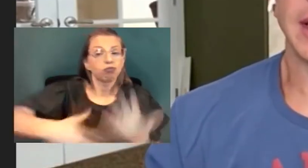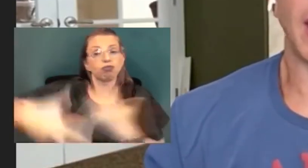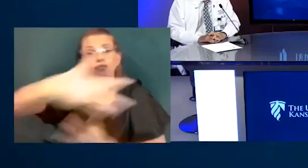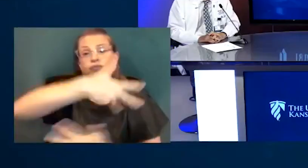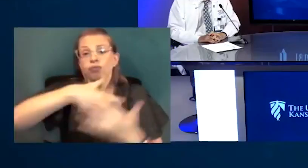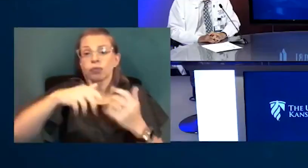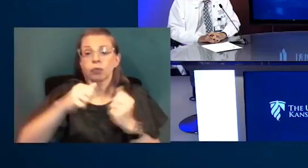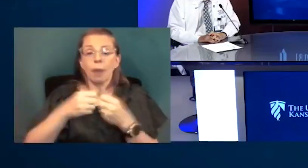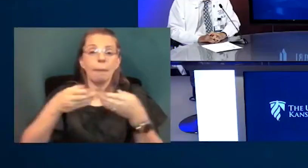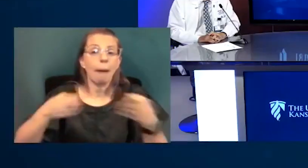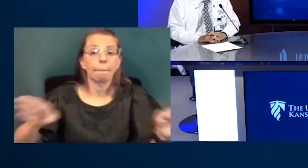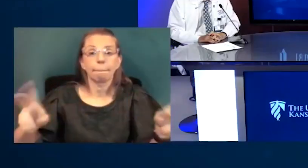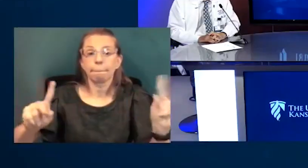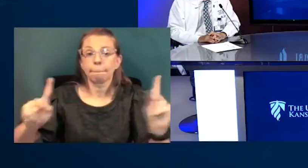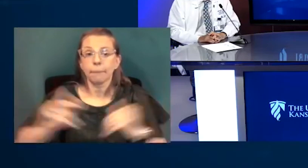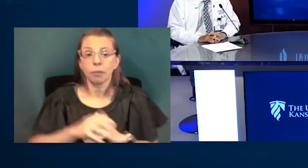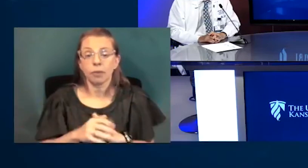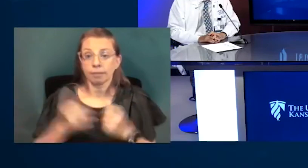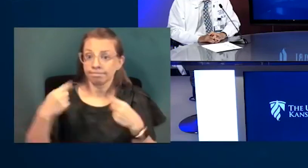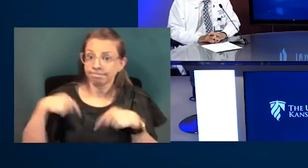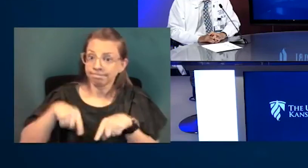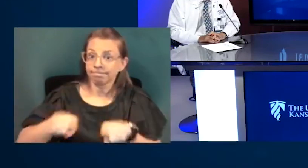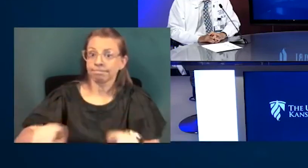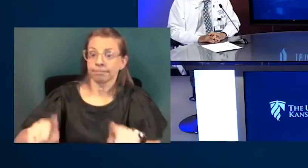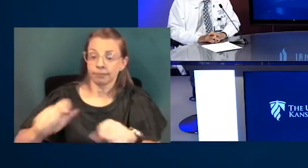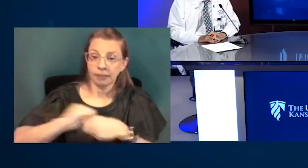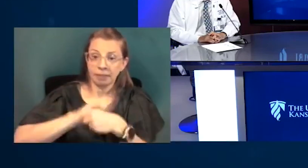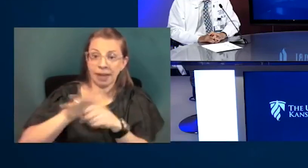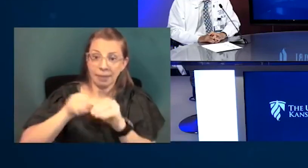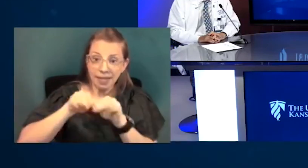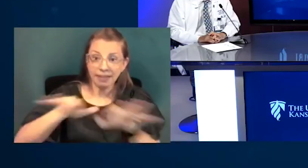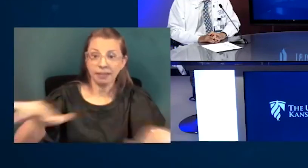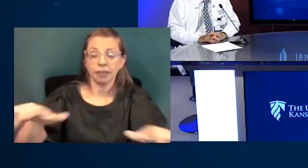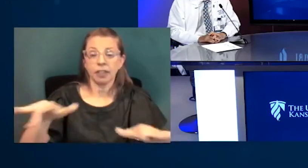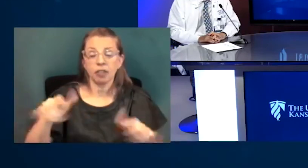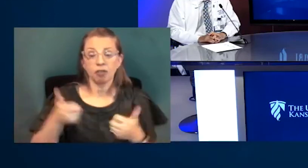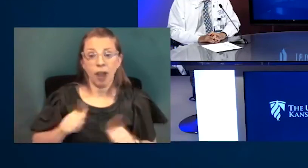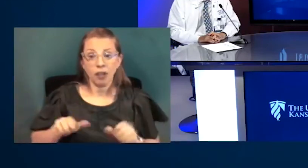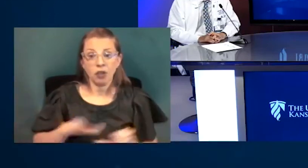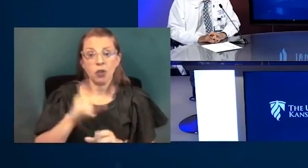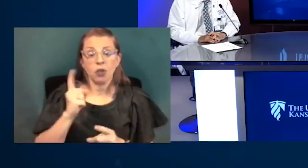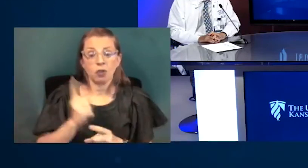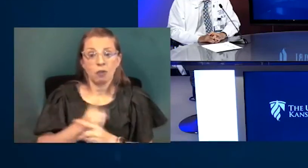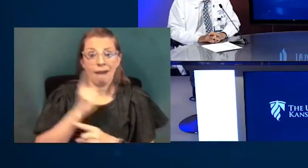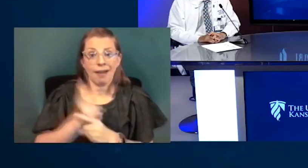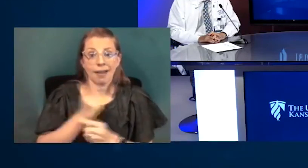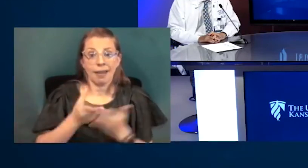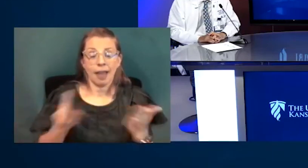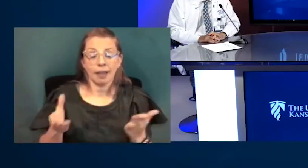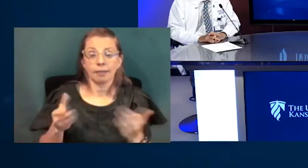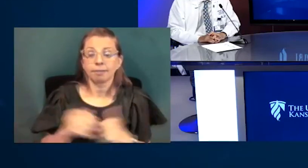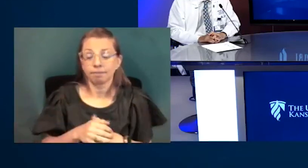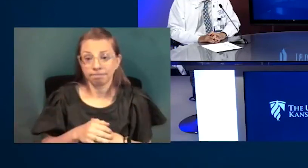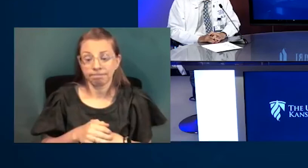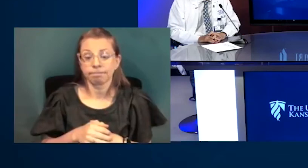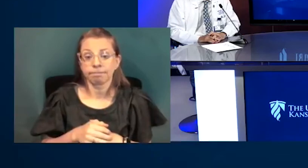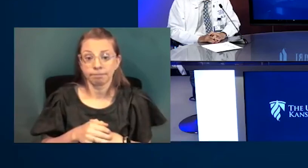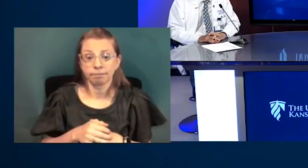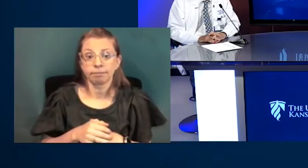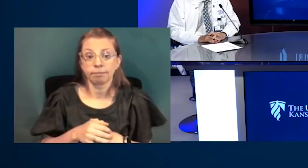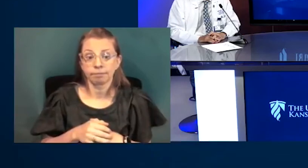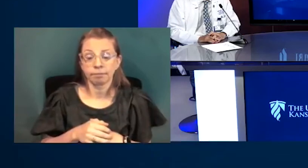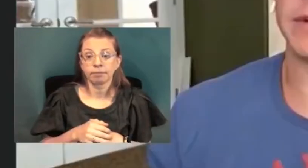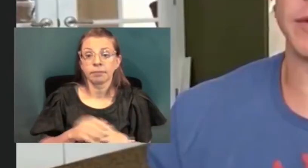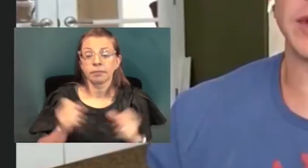public. All throughout the pandemic, he has tried to do the right thing. He has a lot of influences that he has to take into